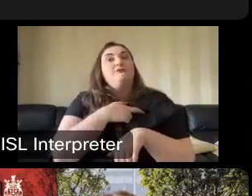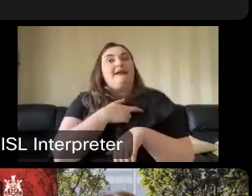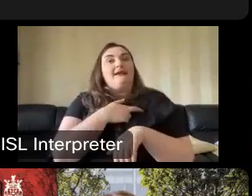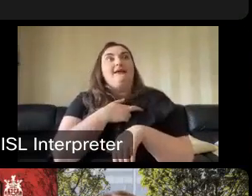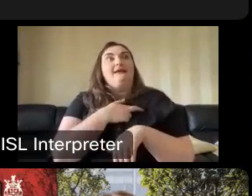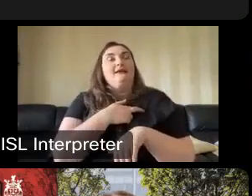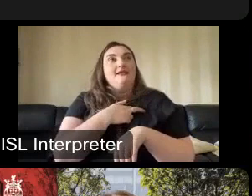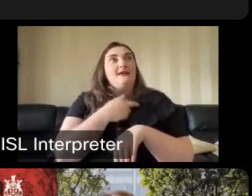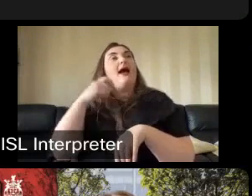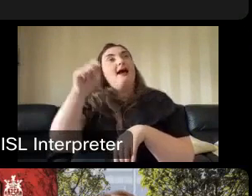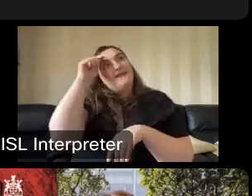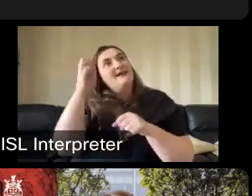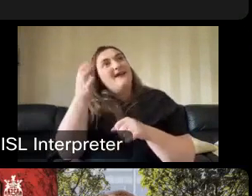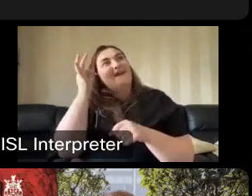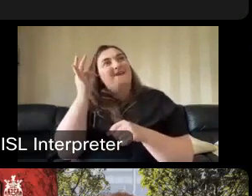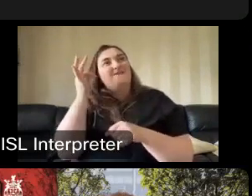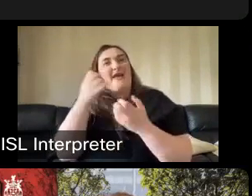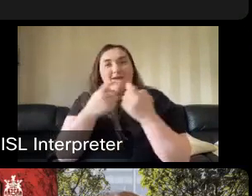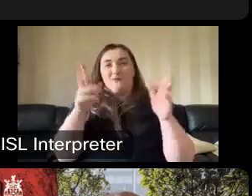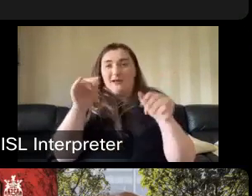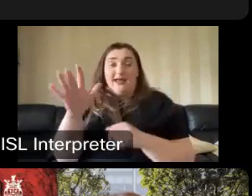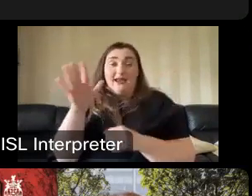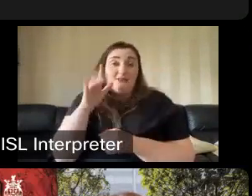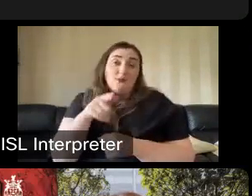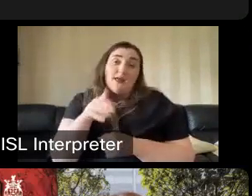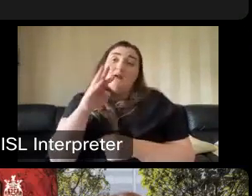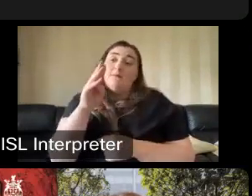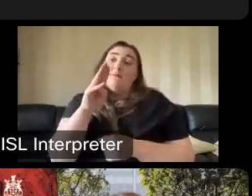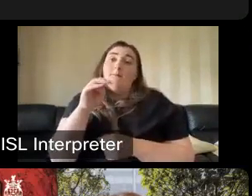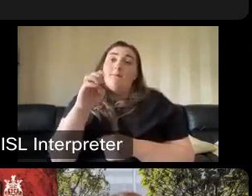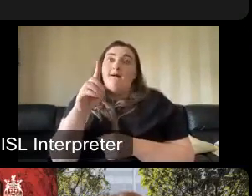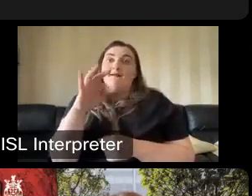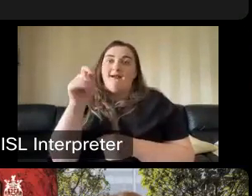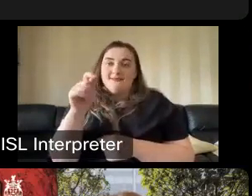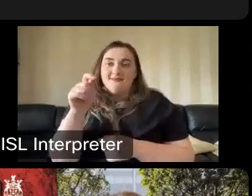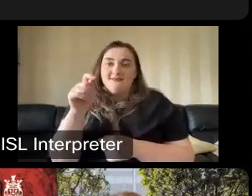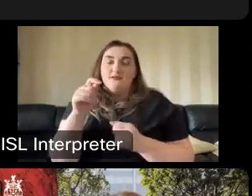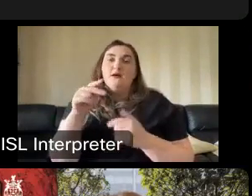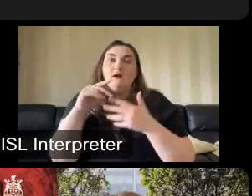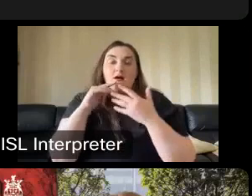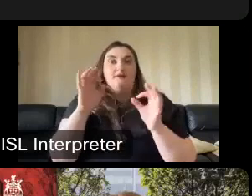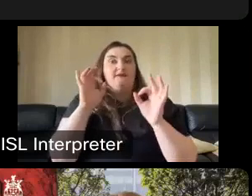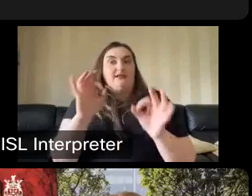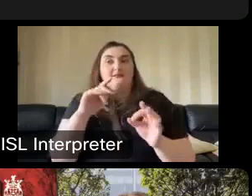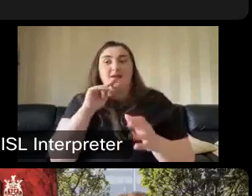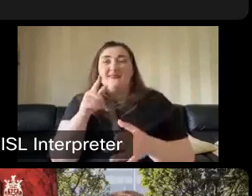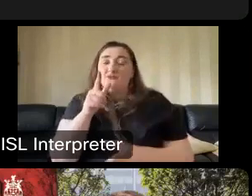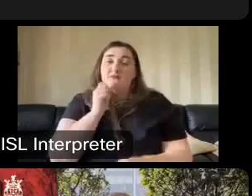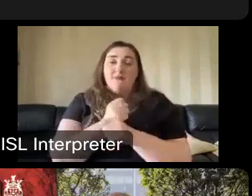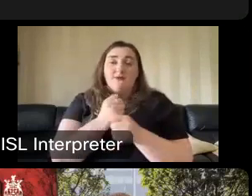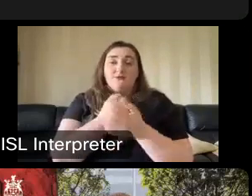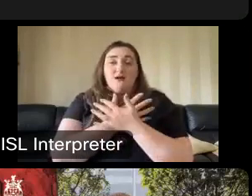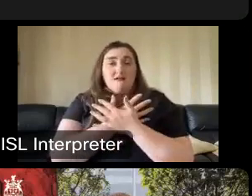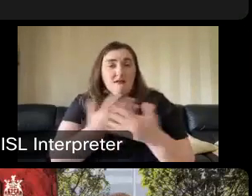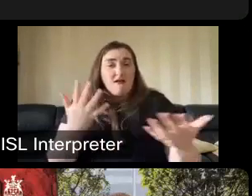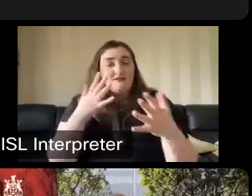think if everybody could listen to that podcast, we wouldn't have to do a lot more training around open disclosure because it speaks to everything. So